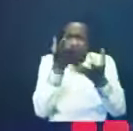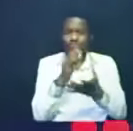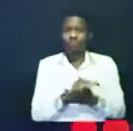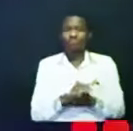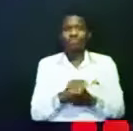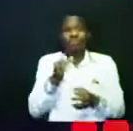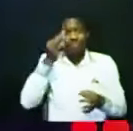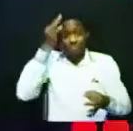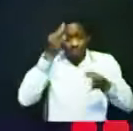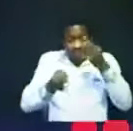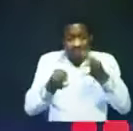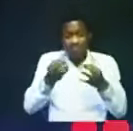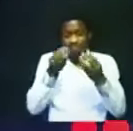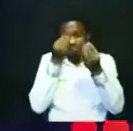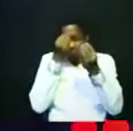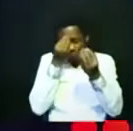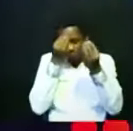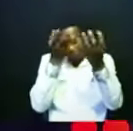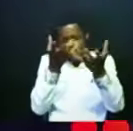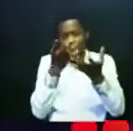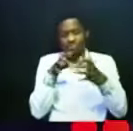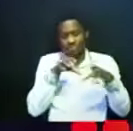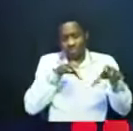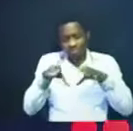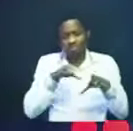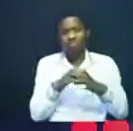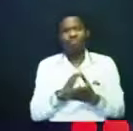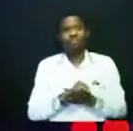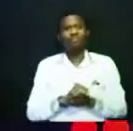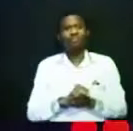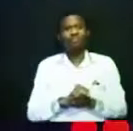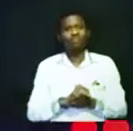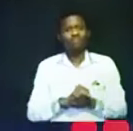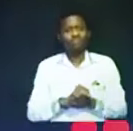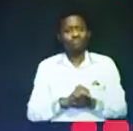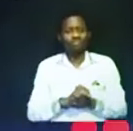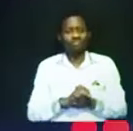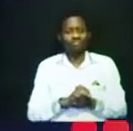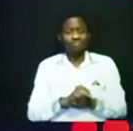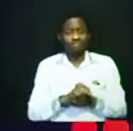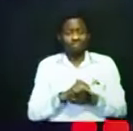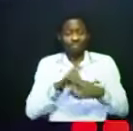if it's premised on your will, you do